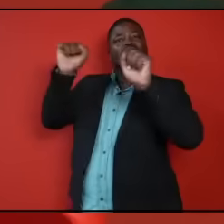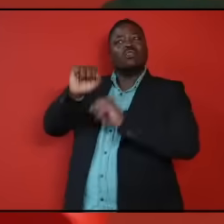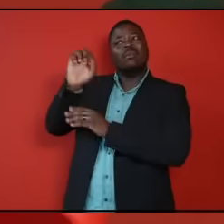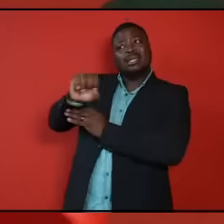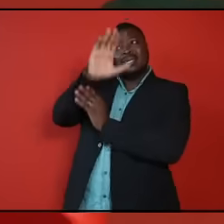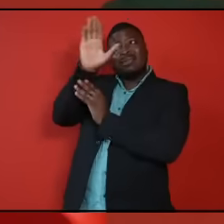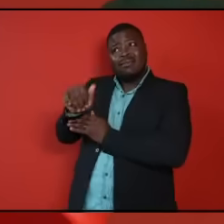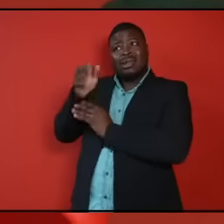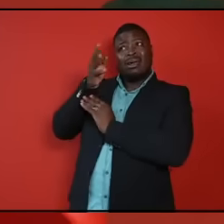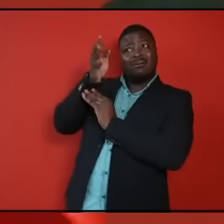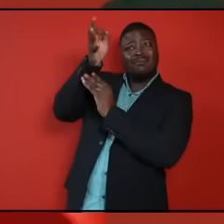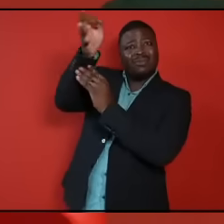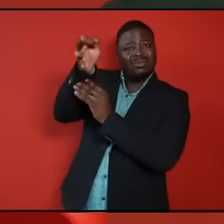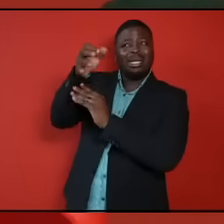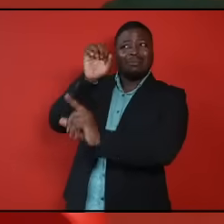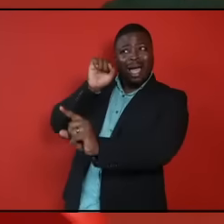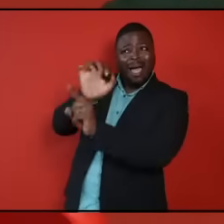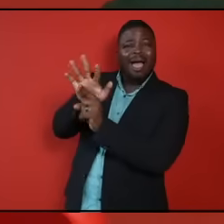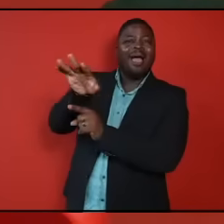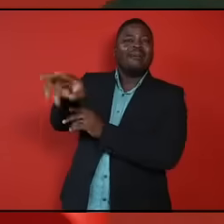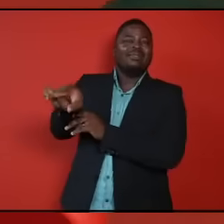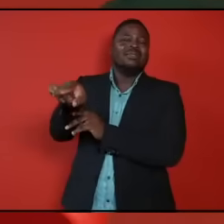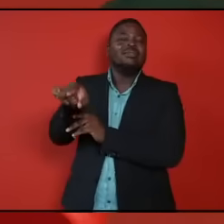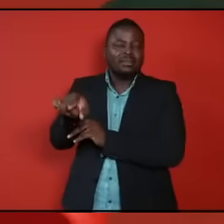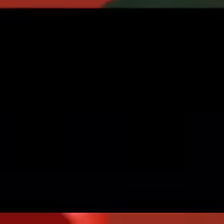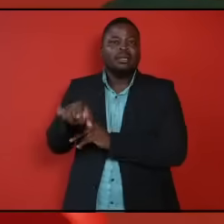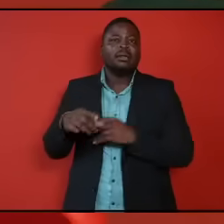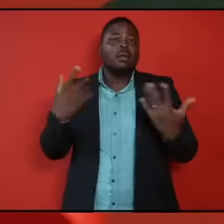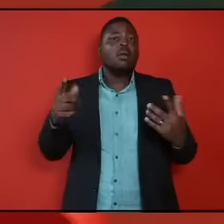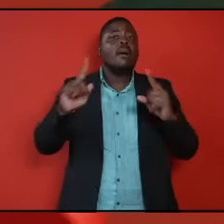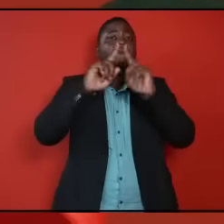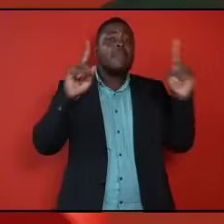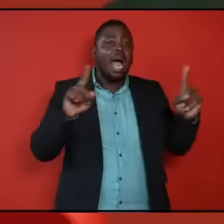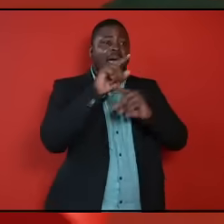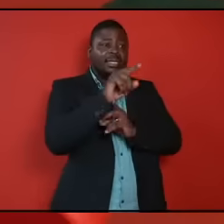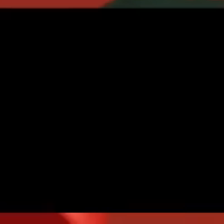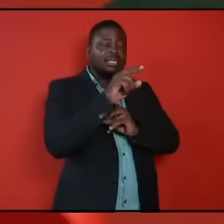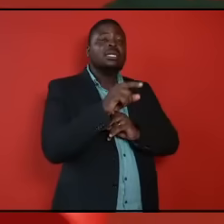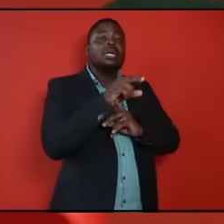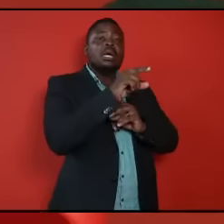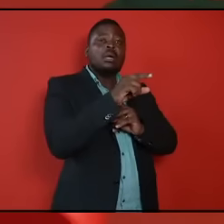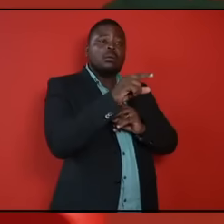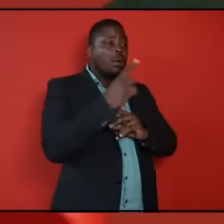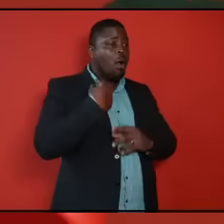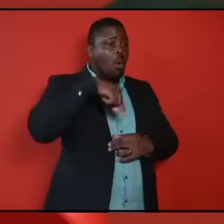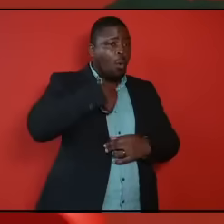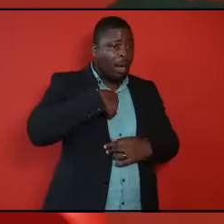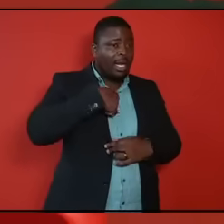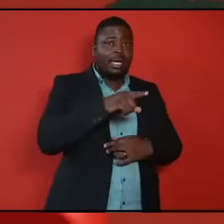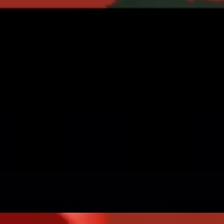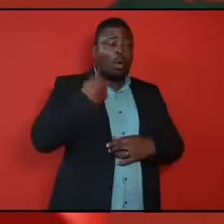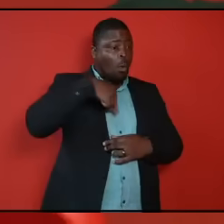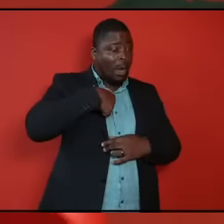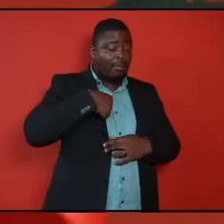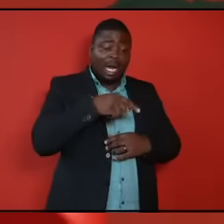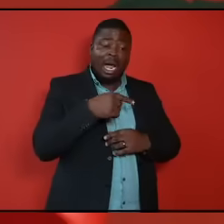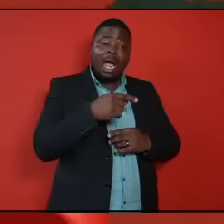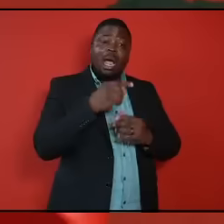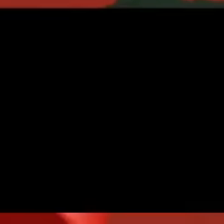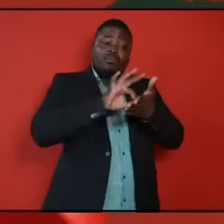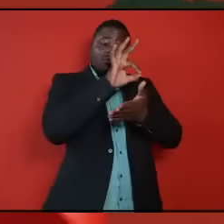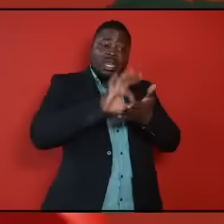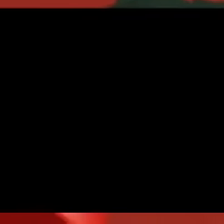and this means that all structures have no option in the upcoming local government elections other than victory,